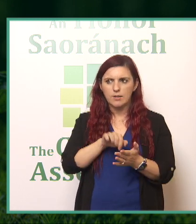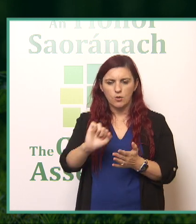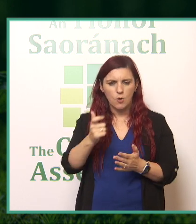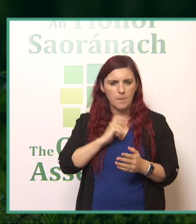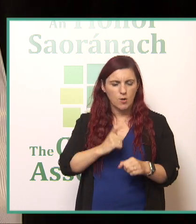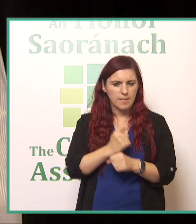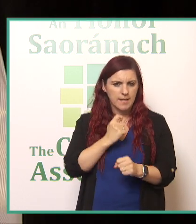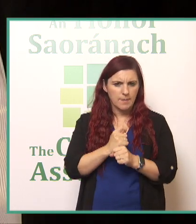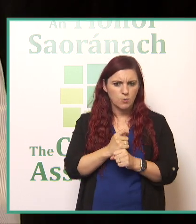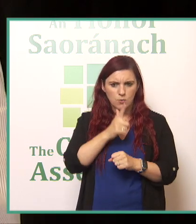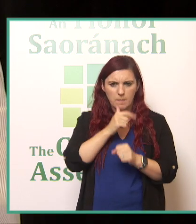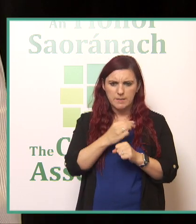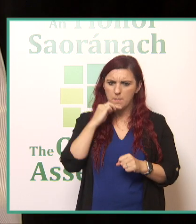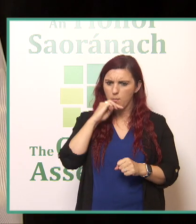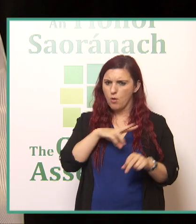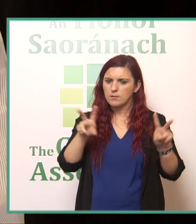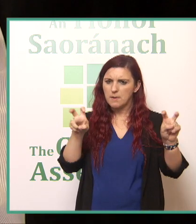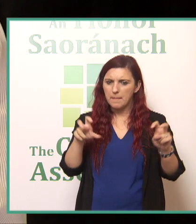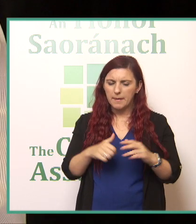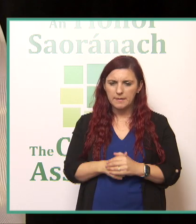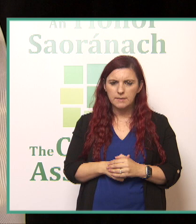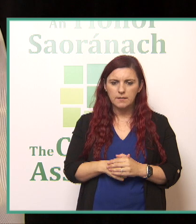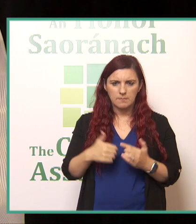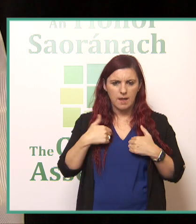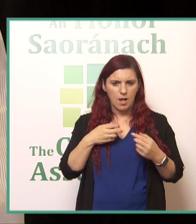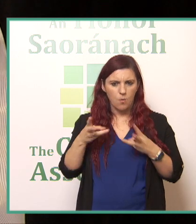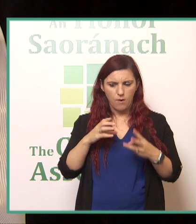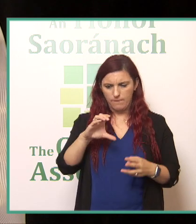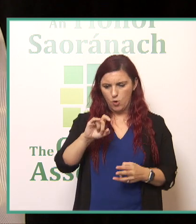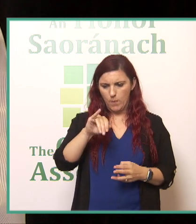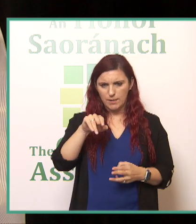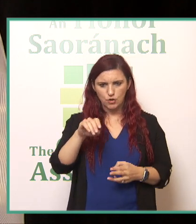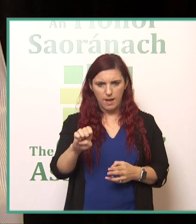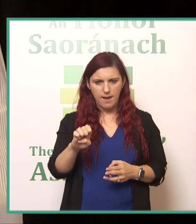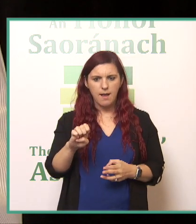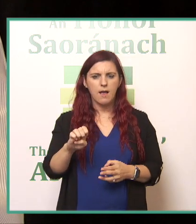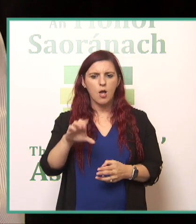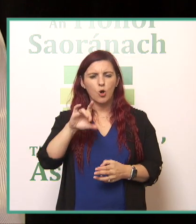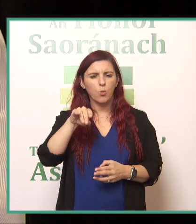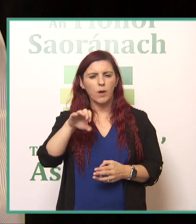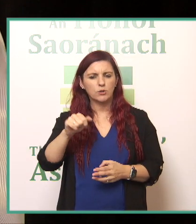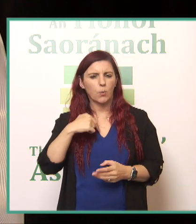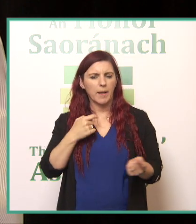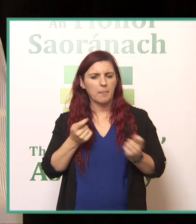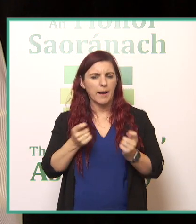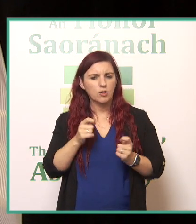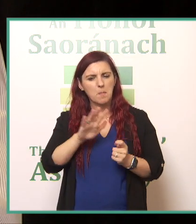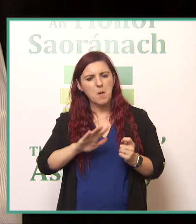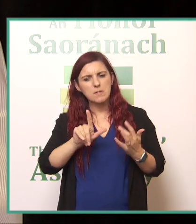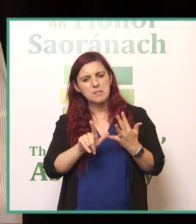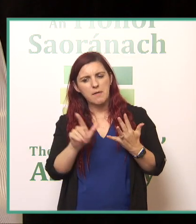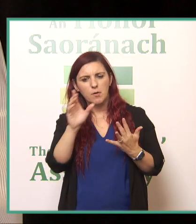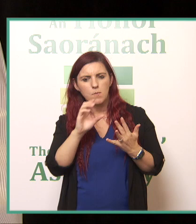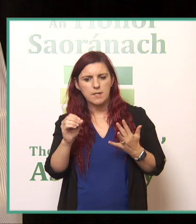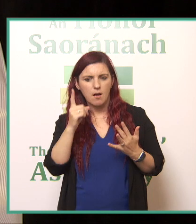in such an important topic. I work for Coillte, and Coillte manages about 7%